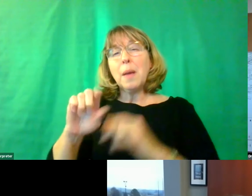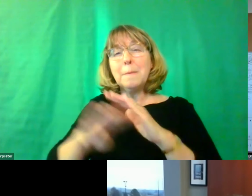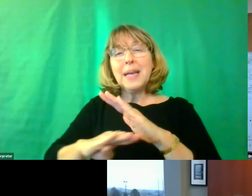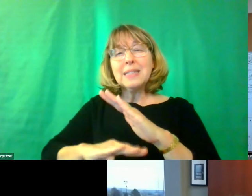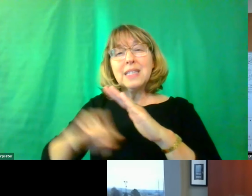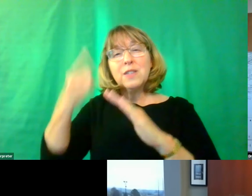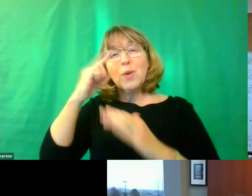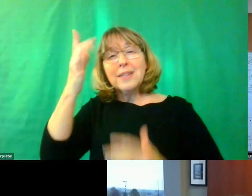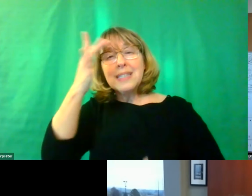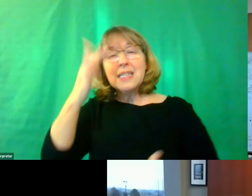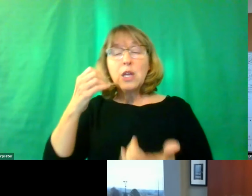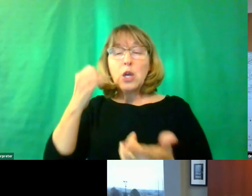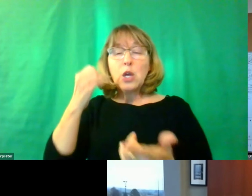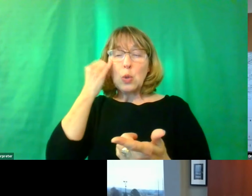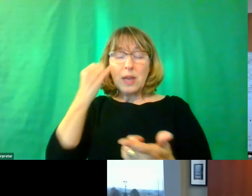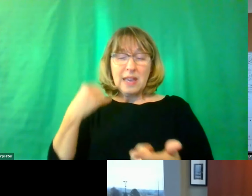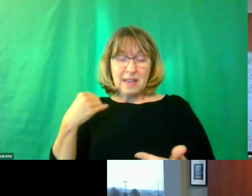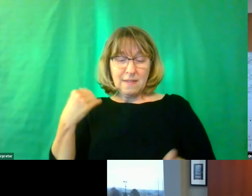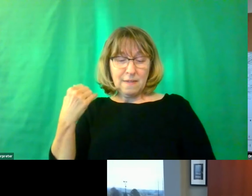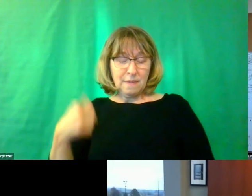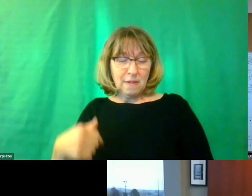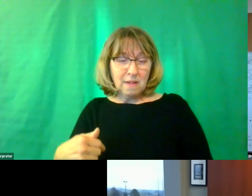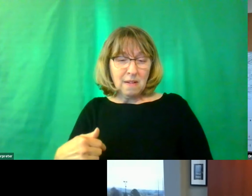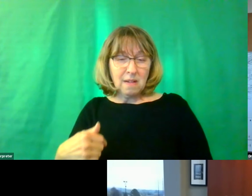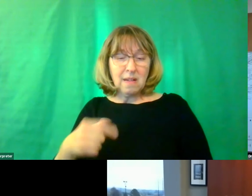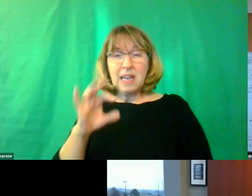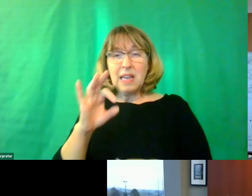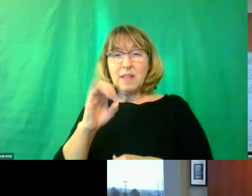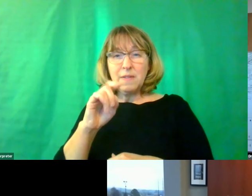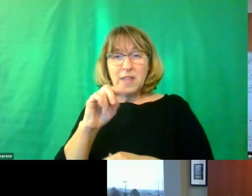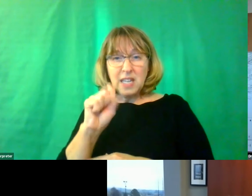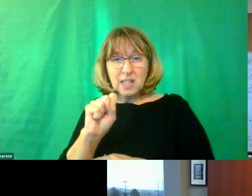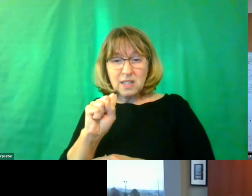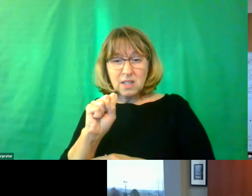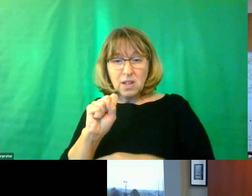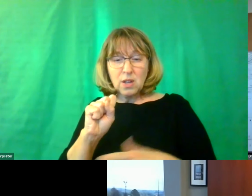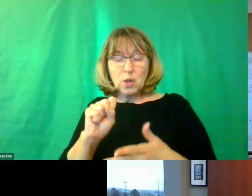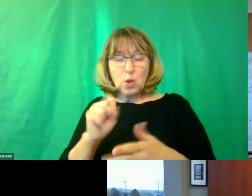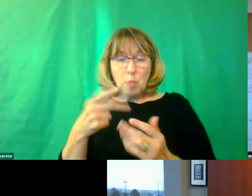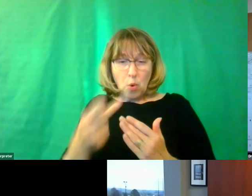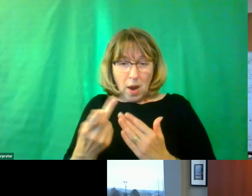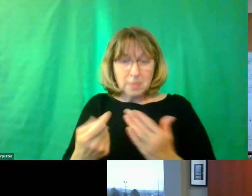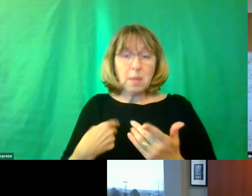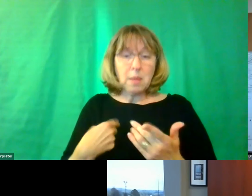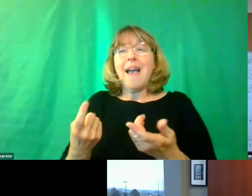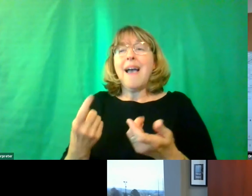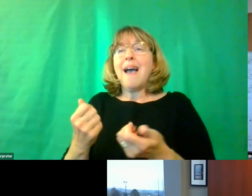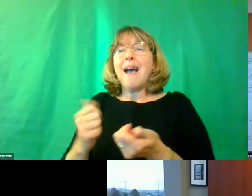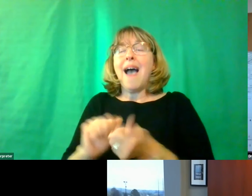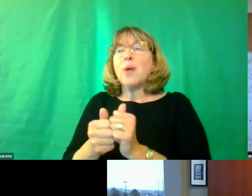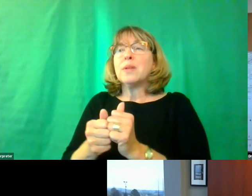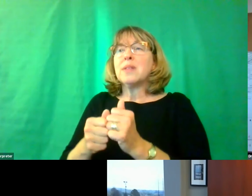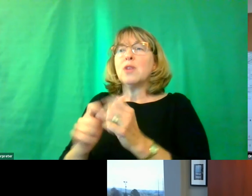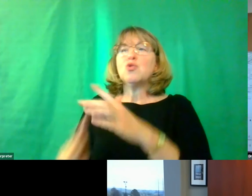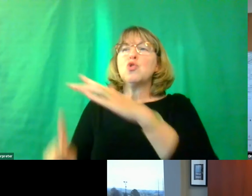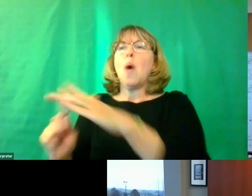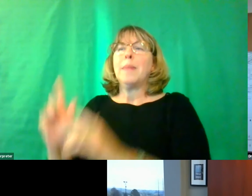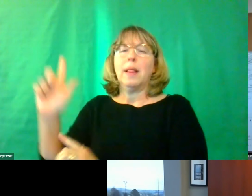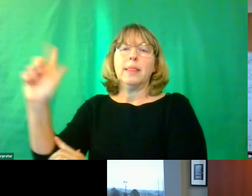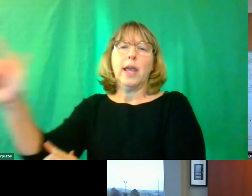inadvertently something in the fetus, how does that manifest later on? Correct. And I think, too, then there's a question from the